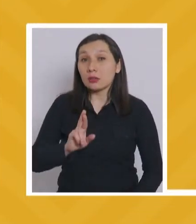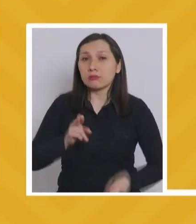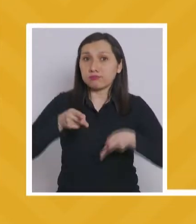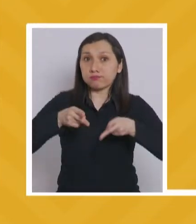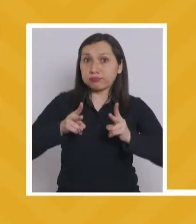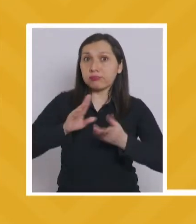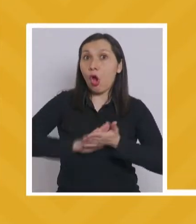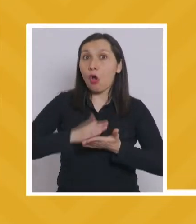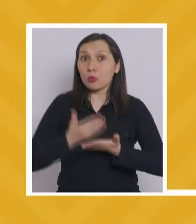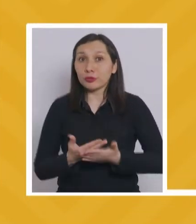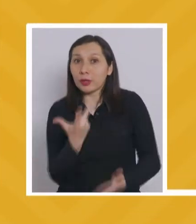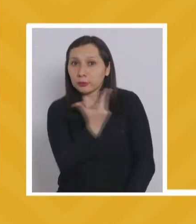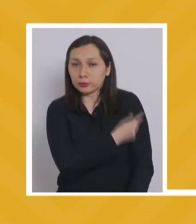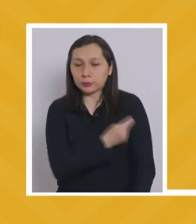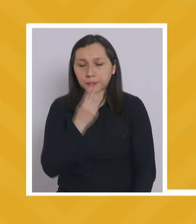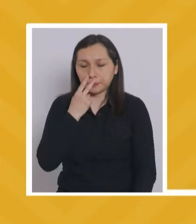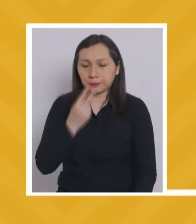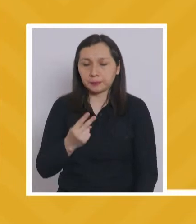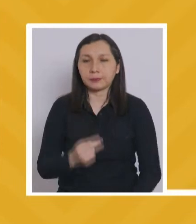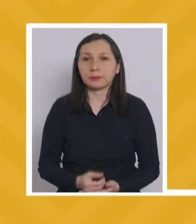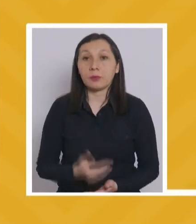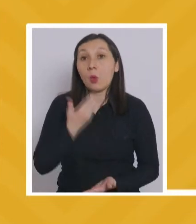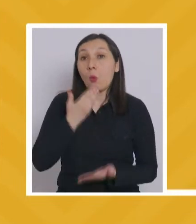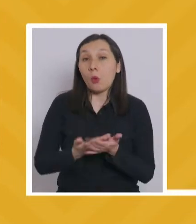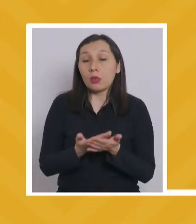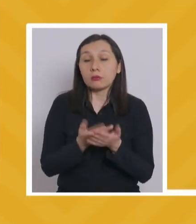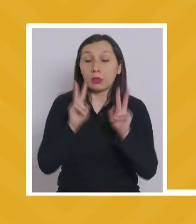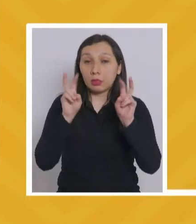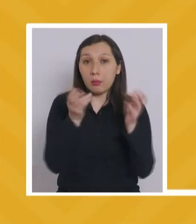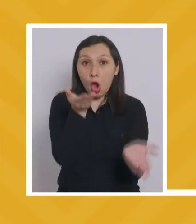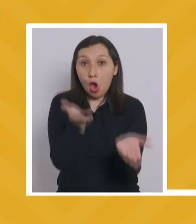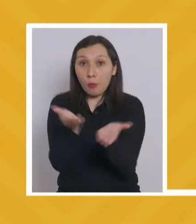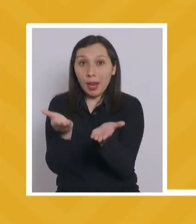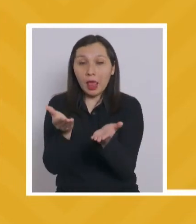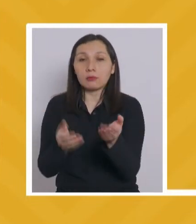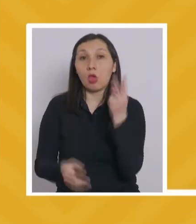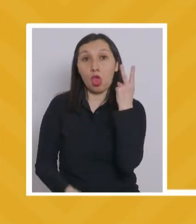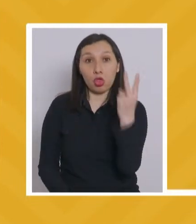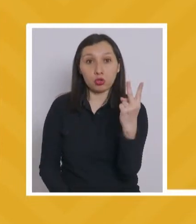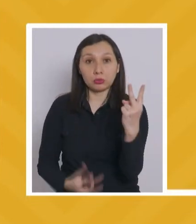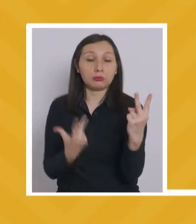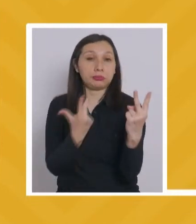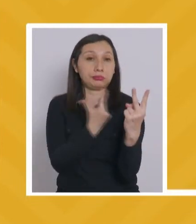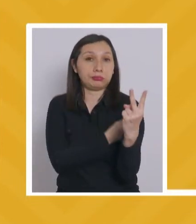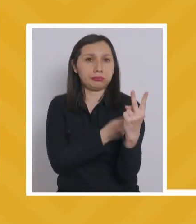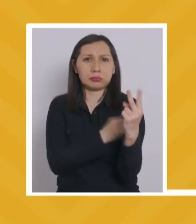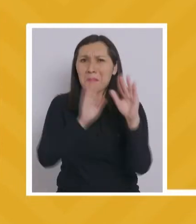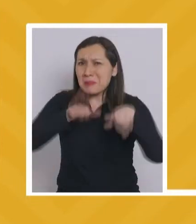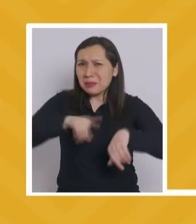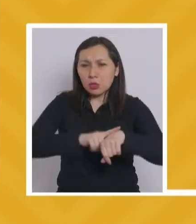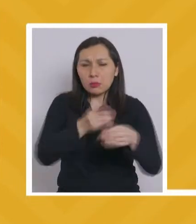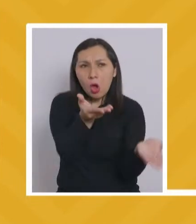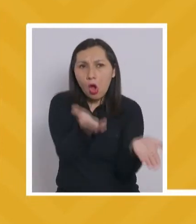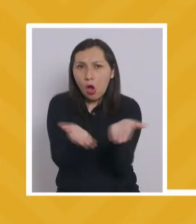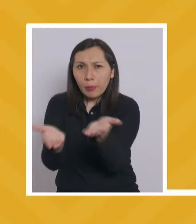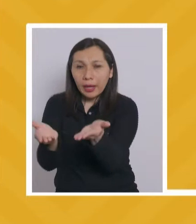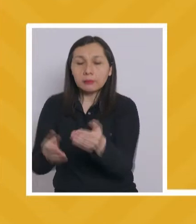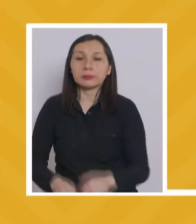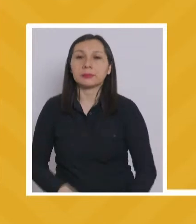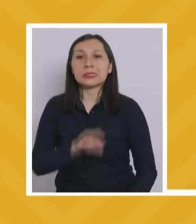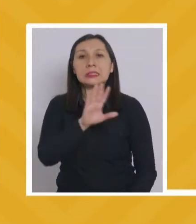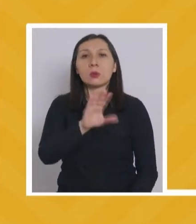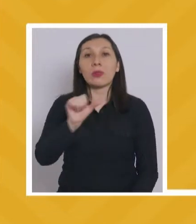And the results of efficacy are the following. When we compare the effect that 2 doses had measured at the